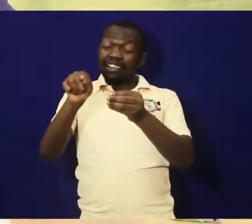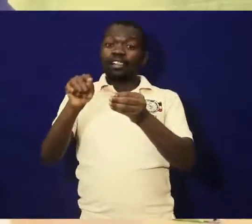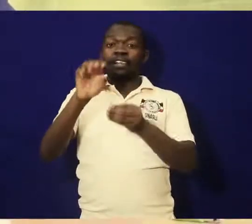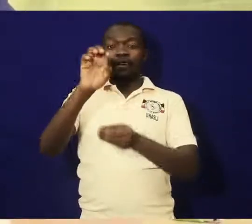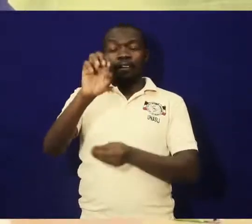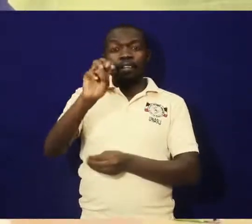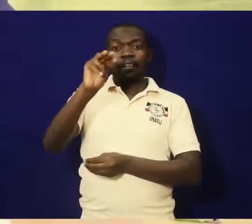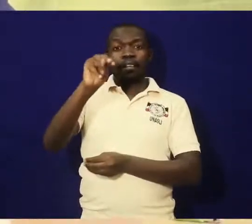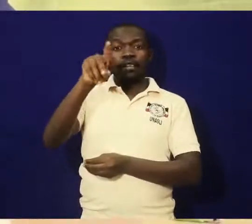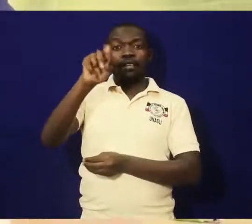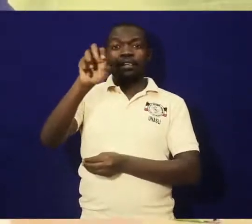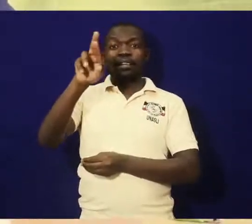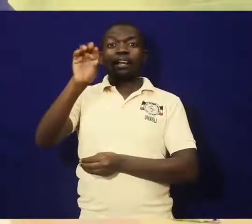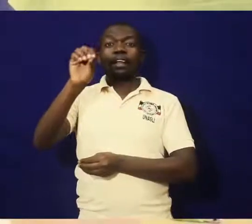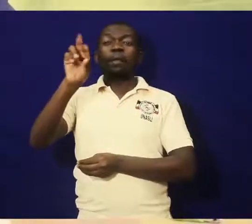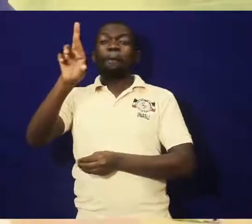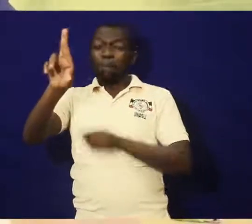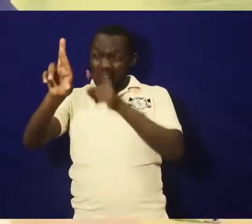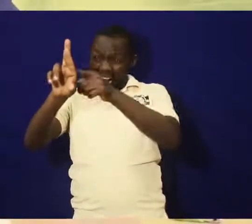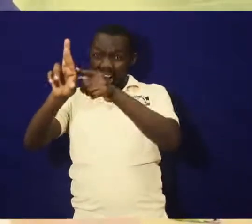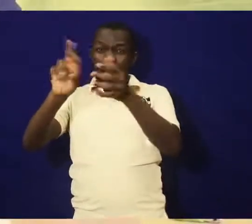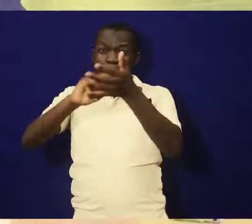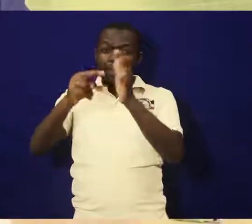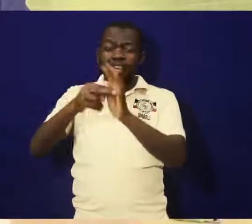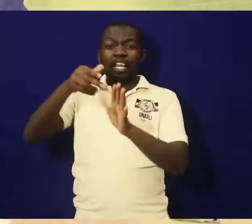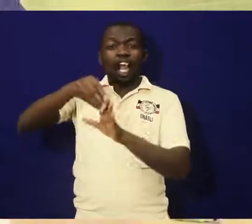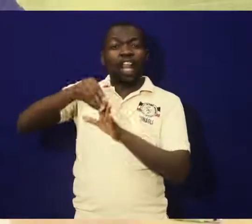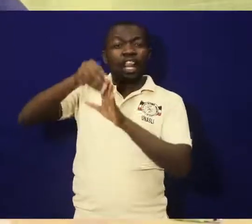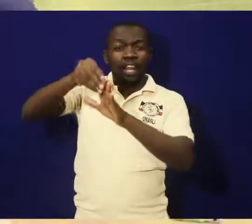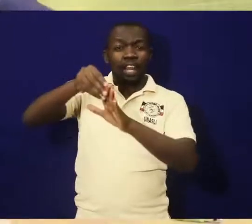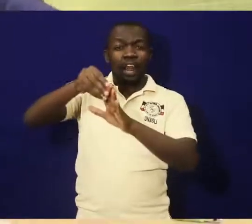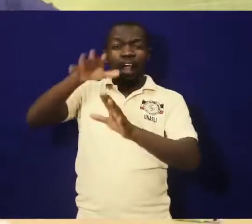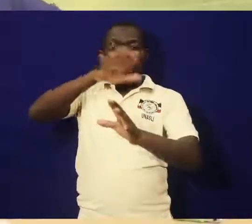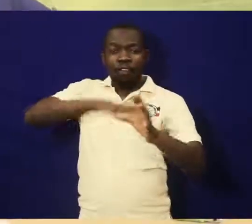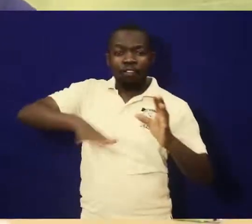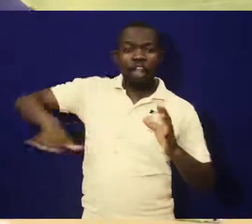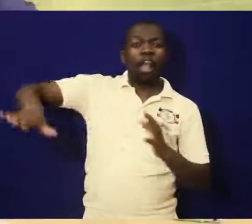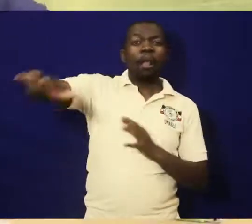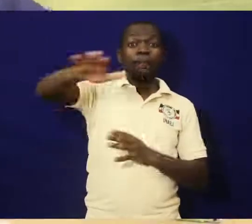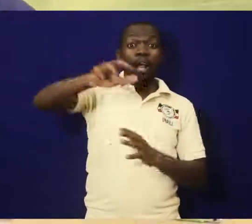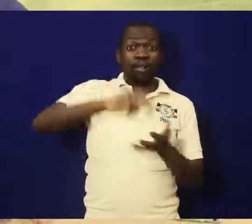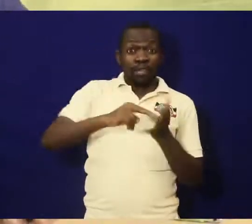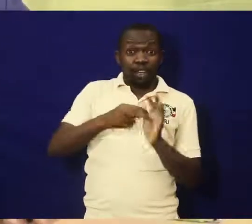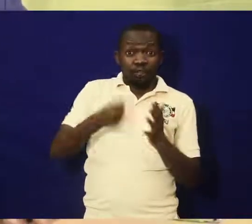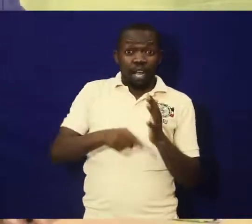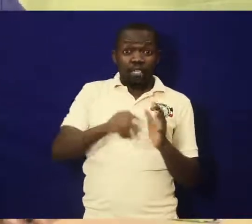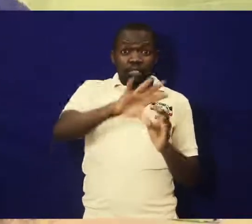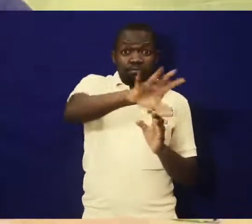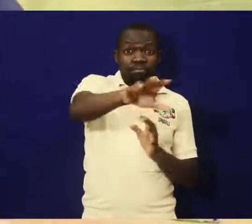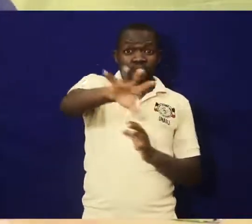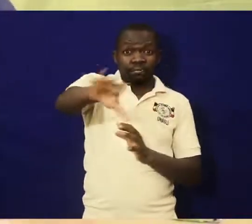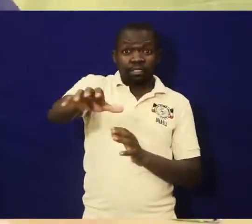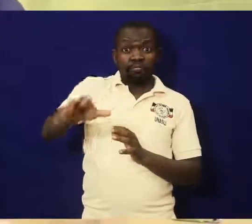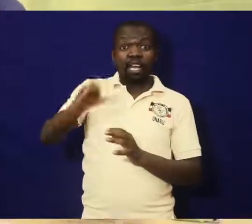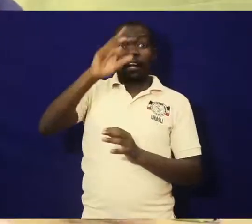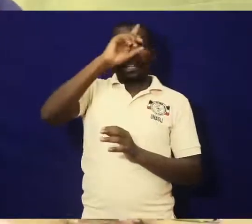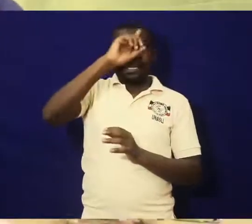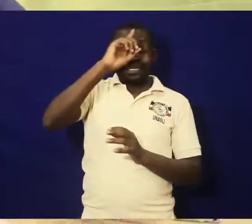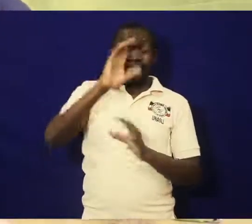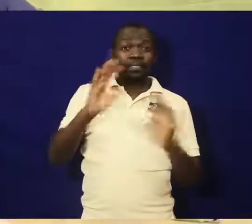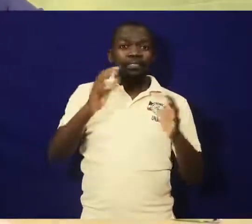Emperor is the leader of an empire. An empire comprises of kingdoms. Like you see, a